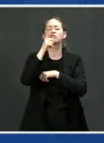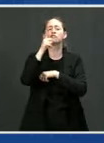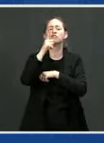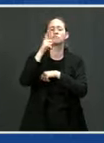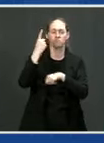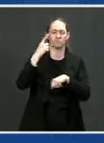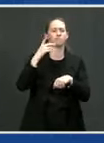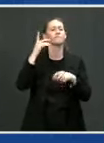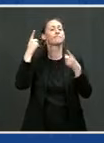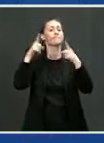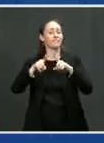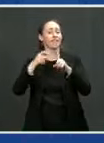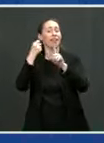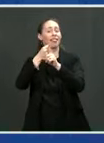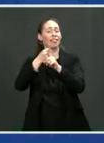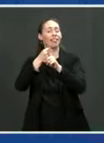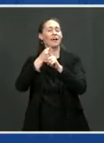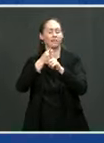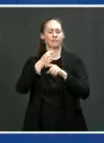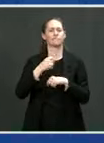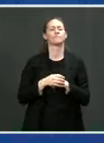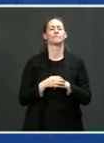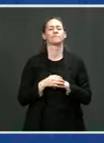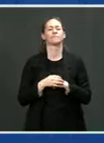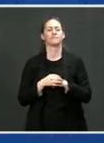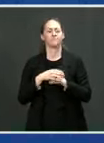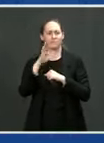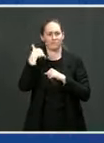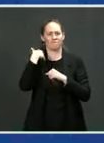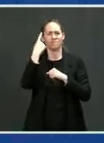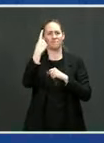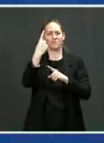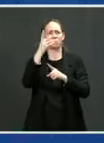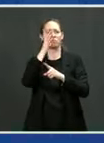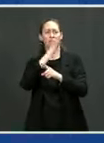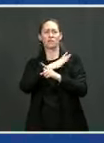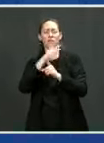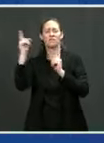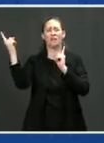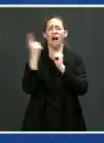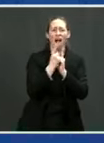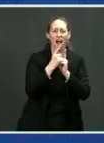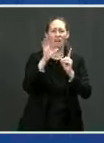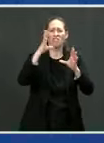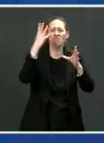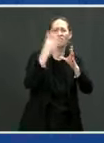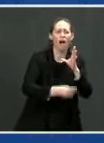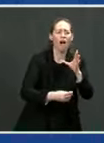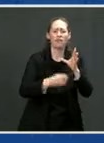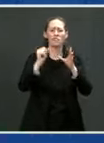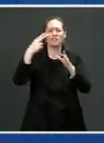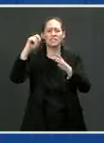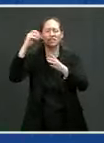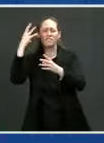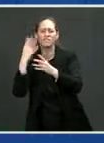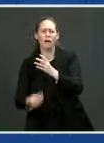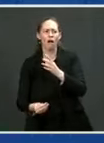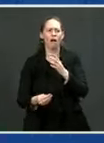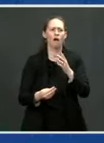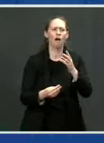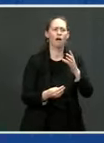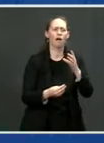at our home came running across the green saying, she's gone, she's gone. His wife had had an aneurysm.